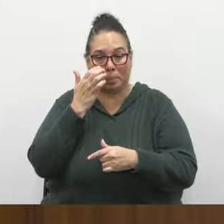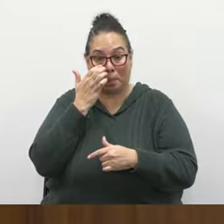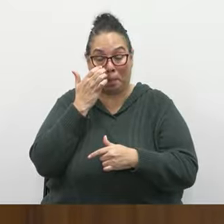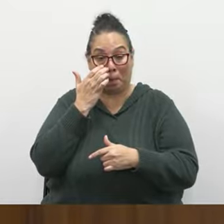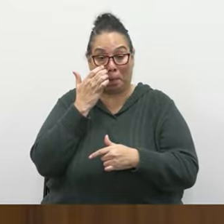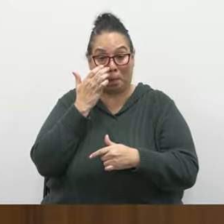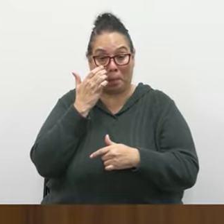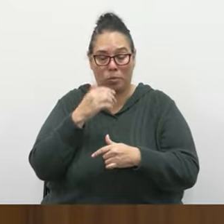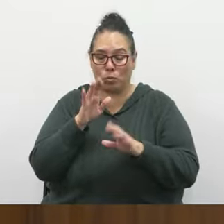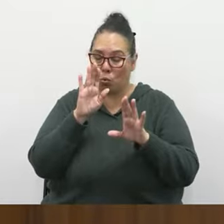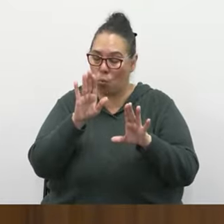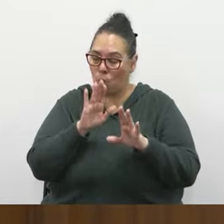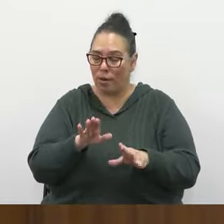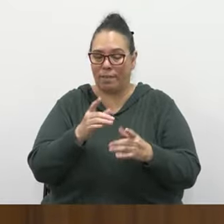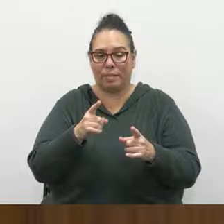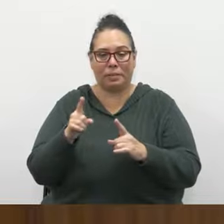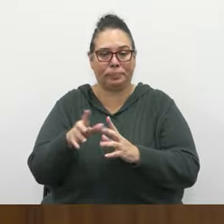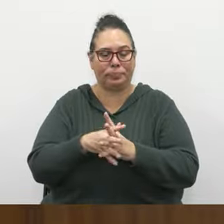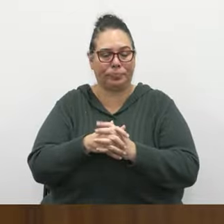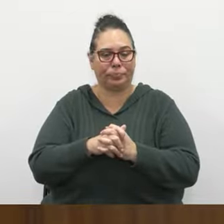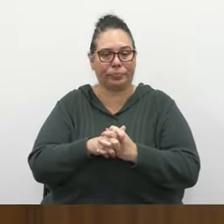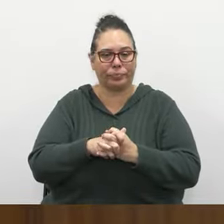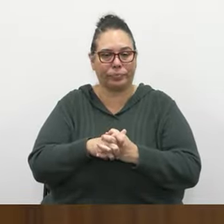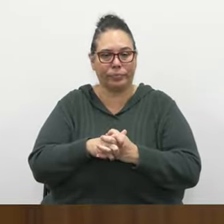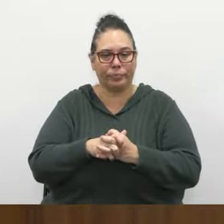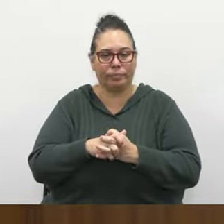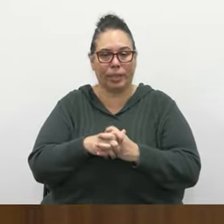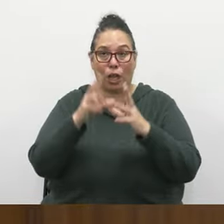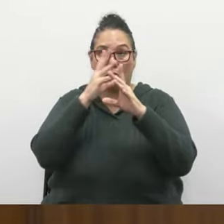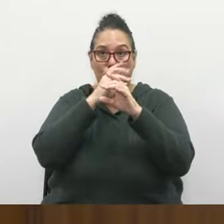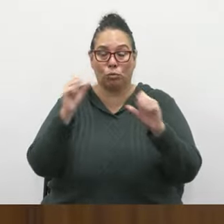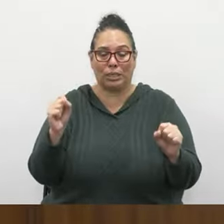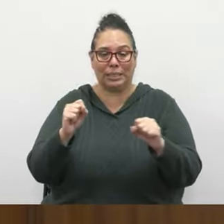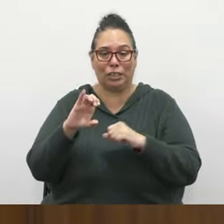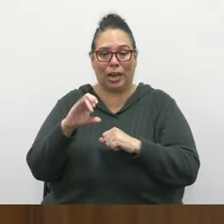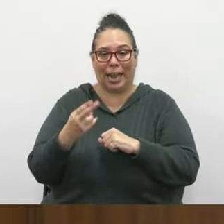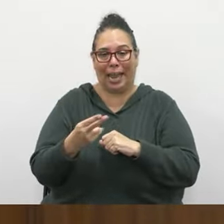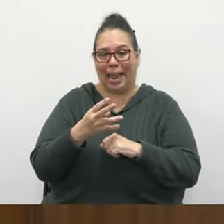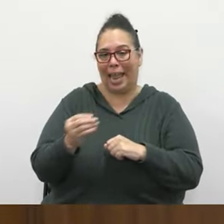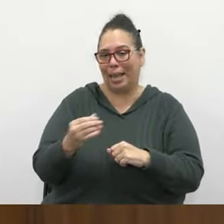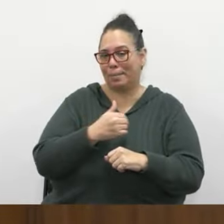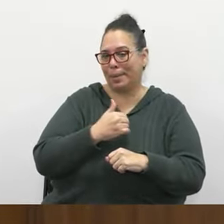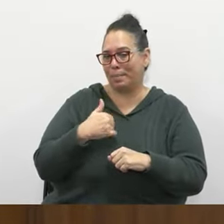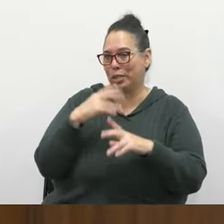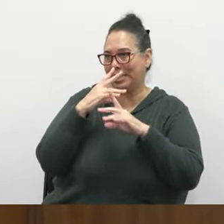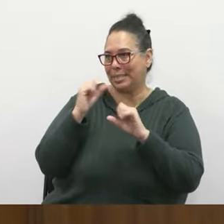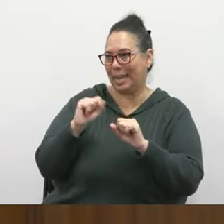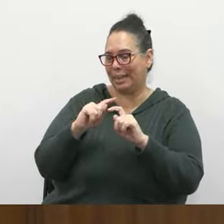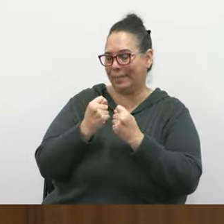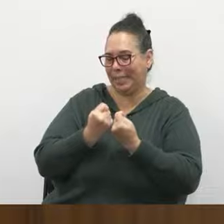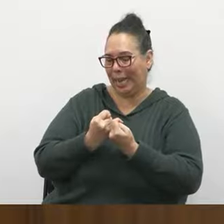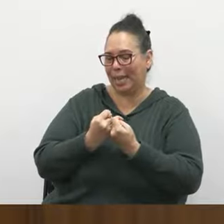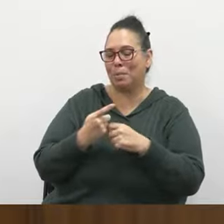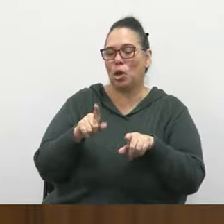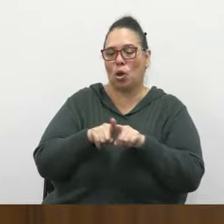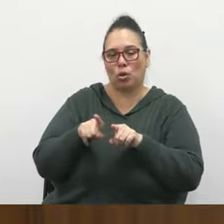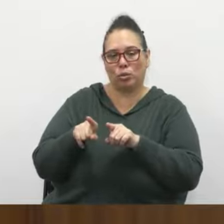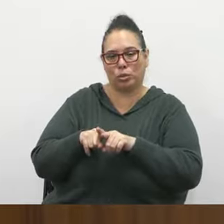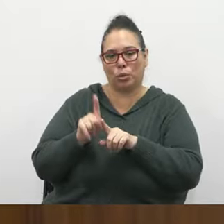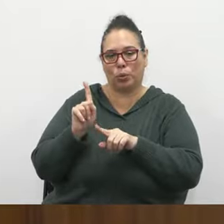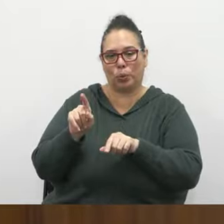a wonderful event. President Craighead and I, along with members of our executive team, also were able to